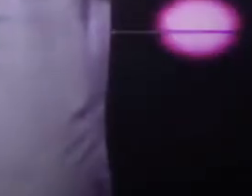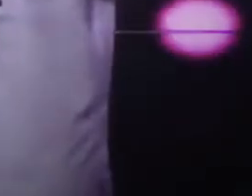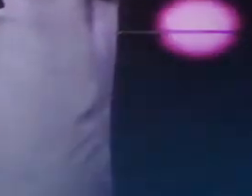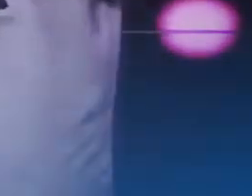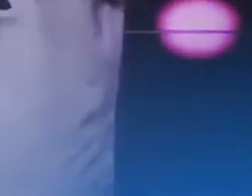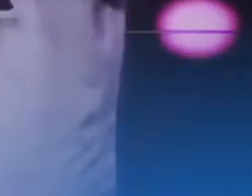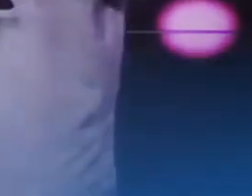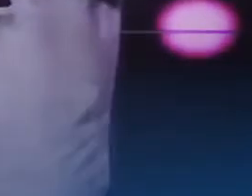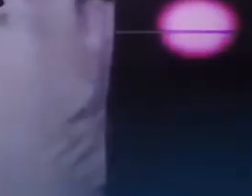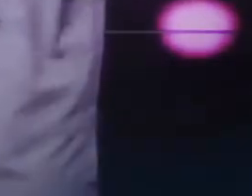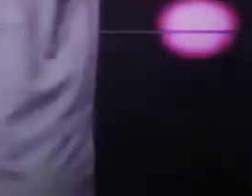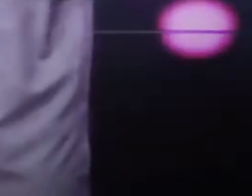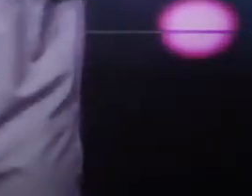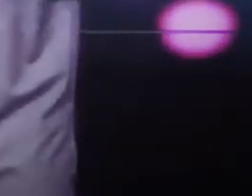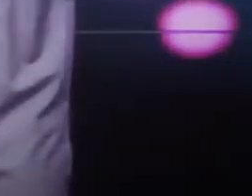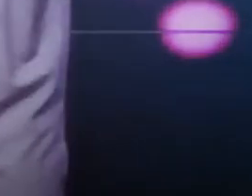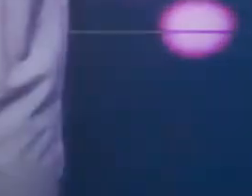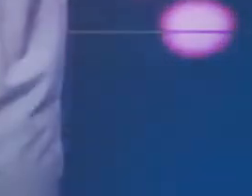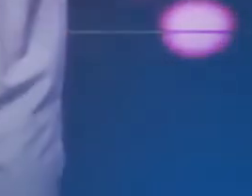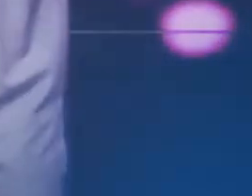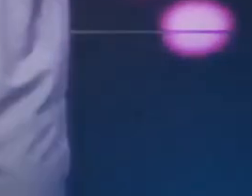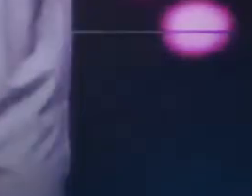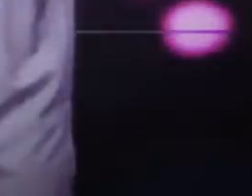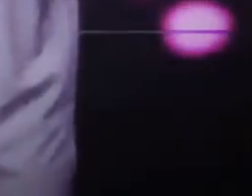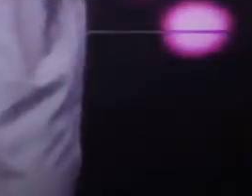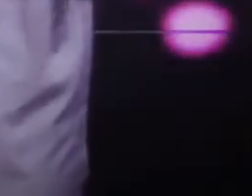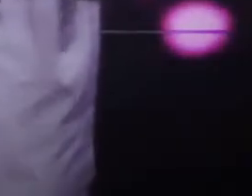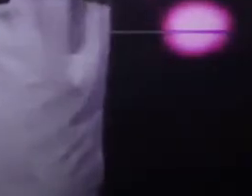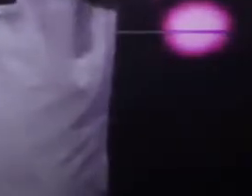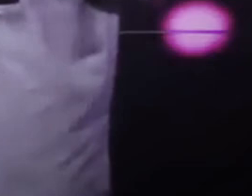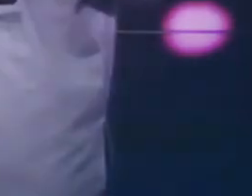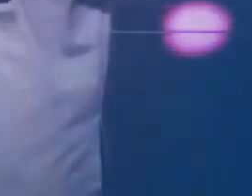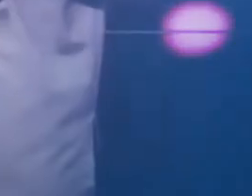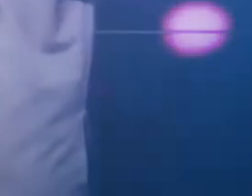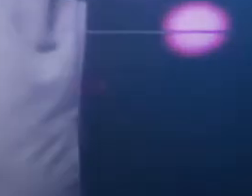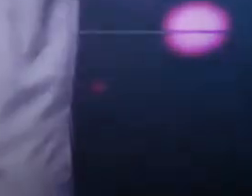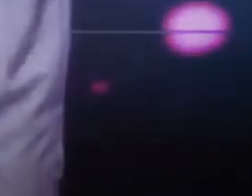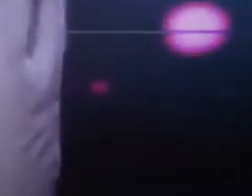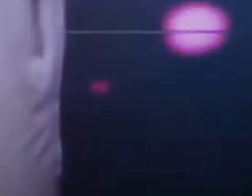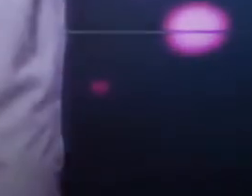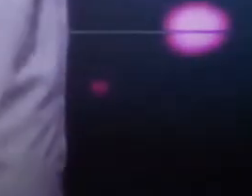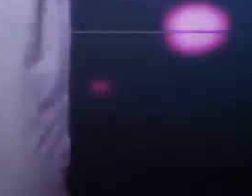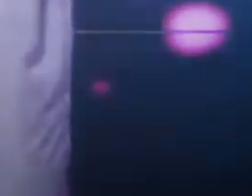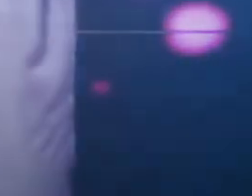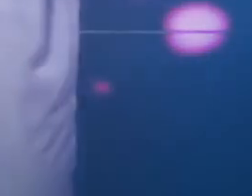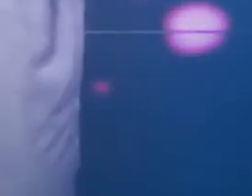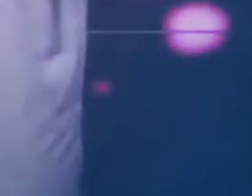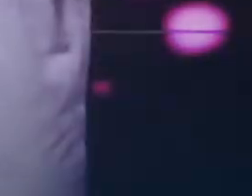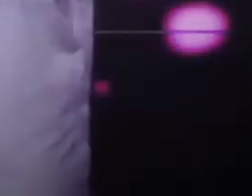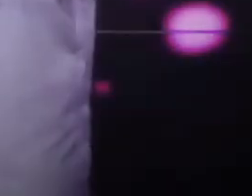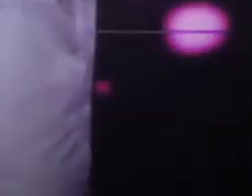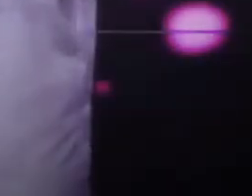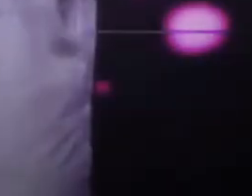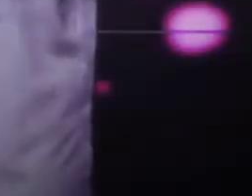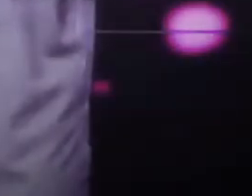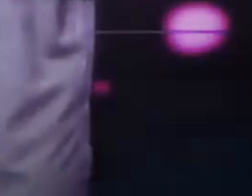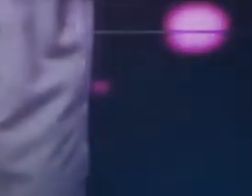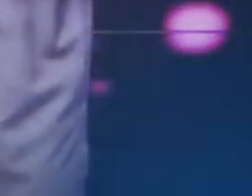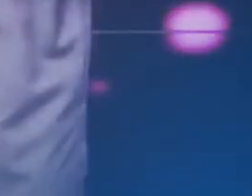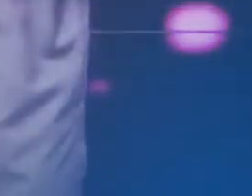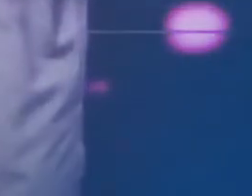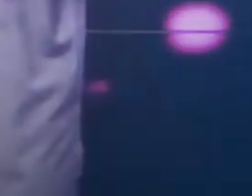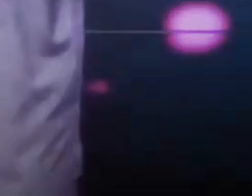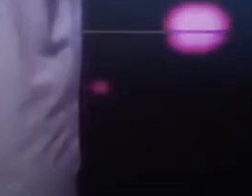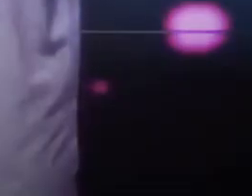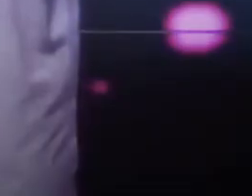So I came home. Then in the morning, my father said, yesterday he didn't tell me which of